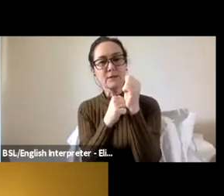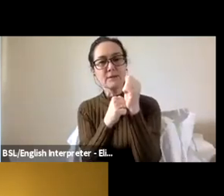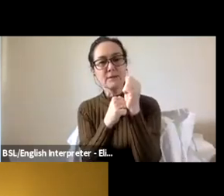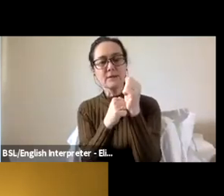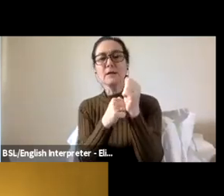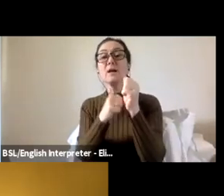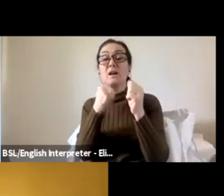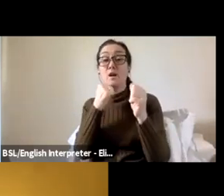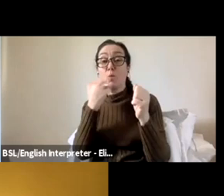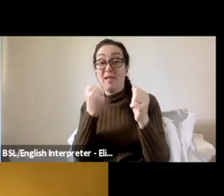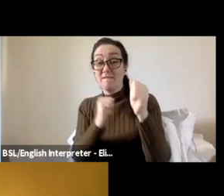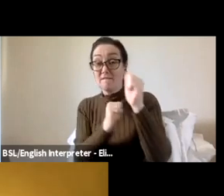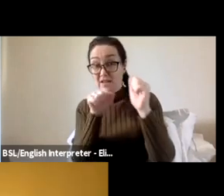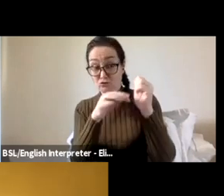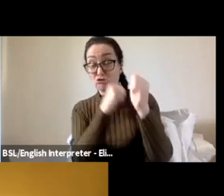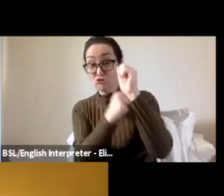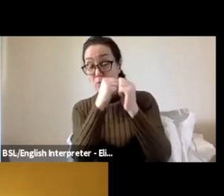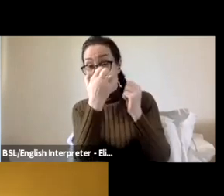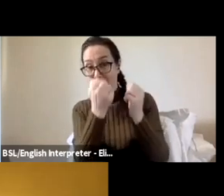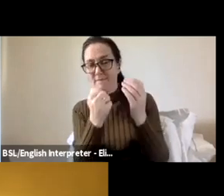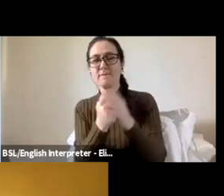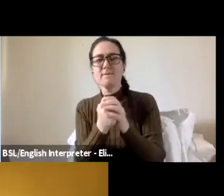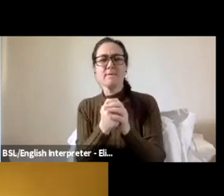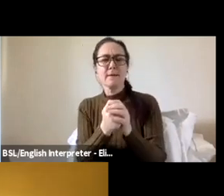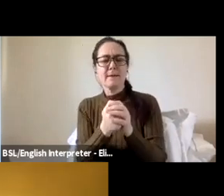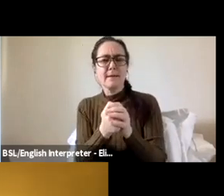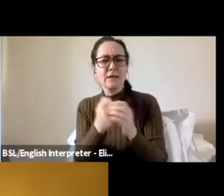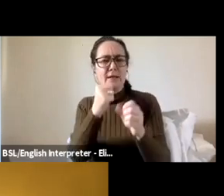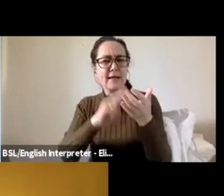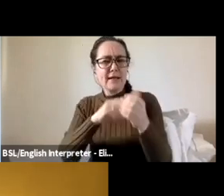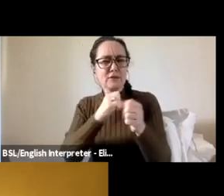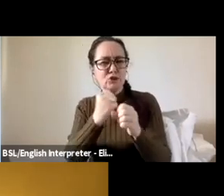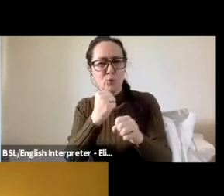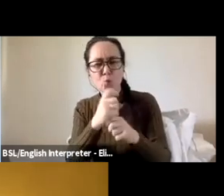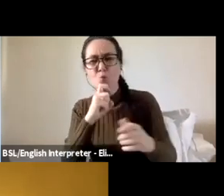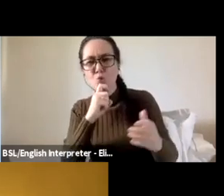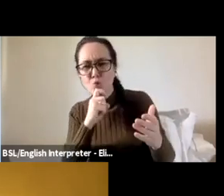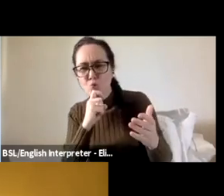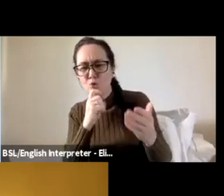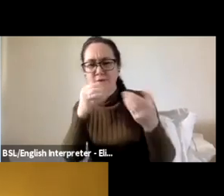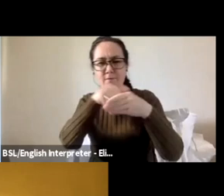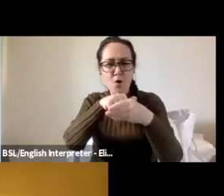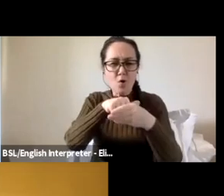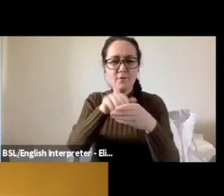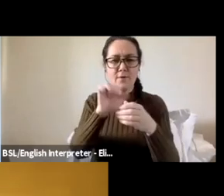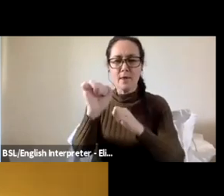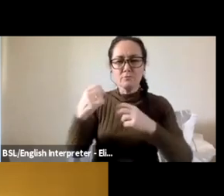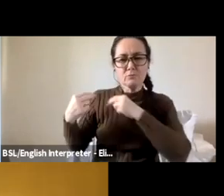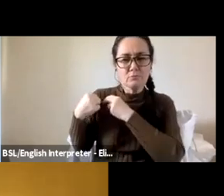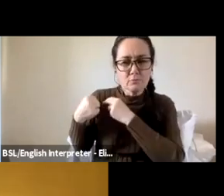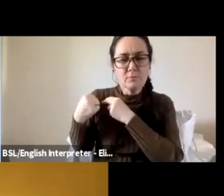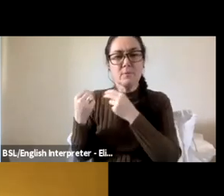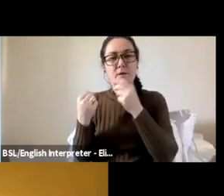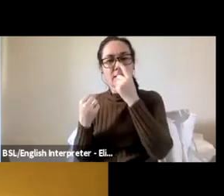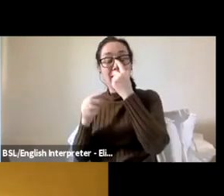the person or the group of 3 people that will be coordinating the working group. And so then this will